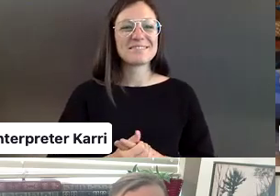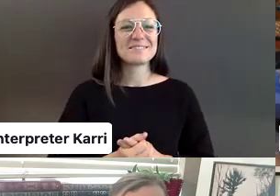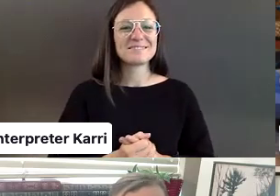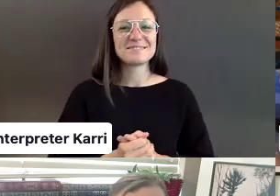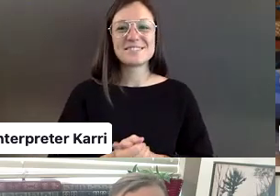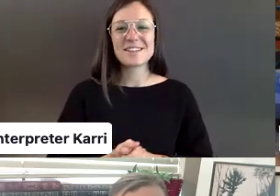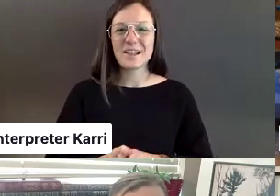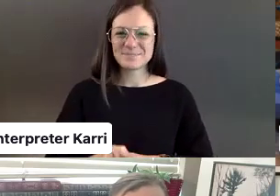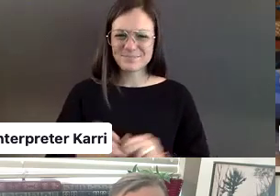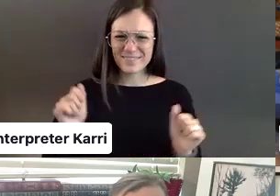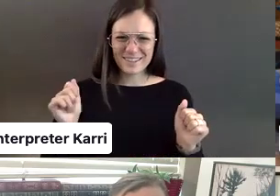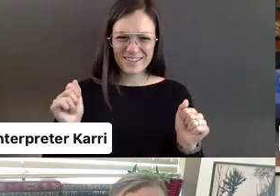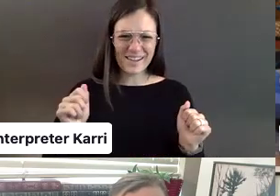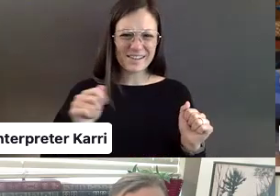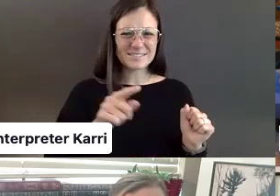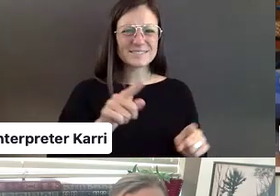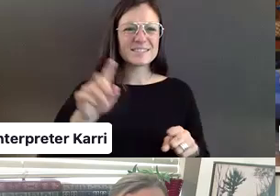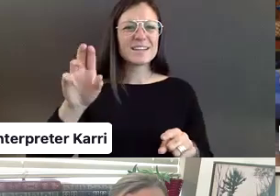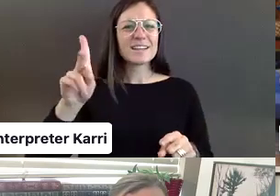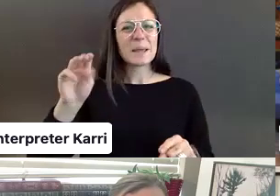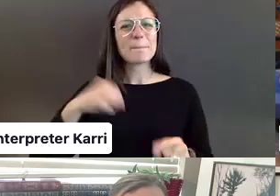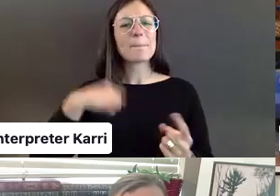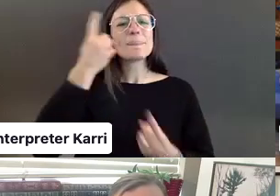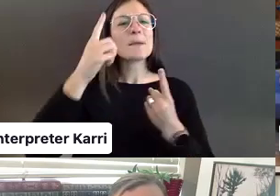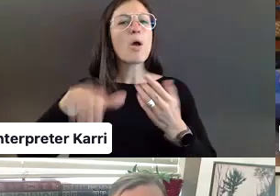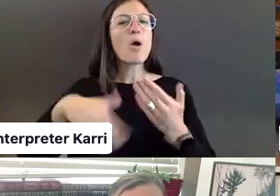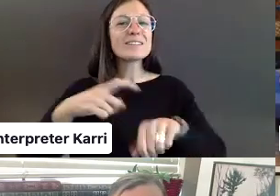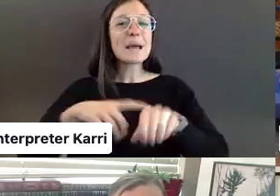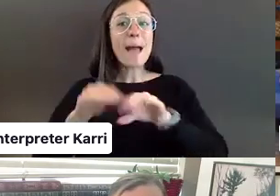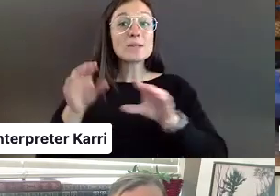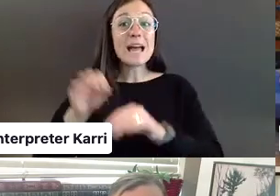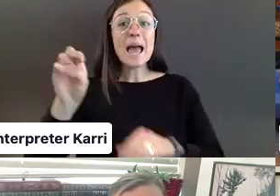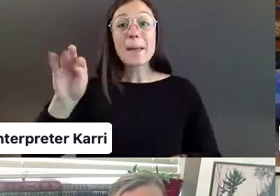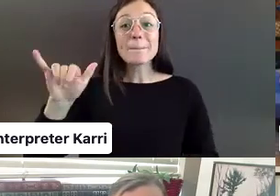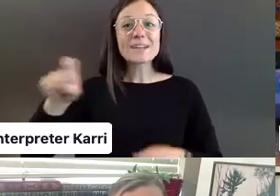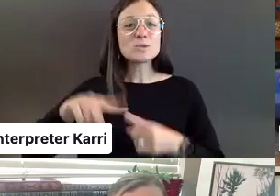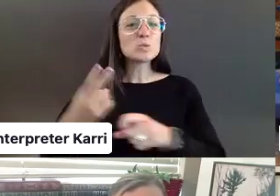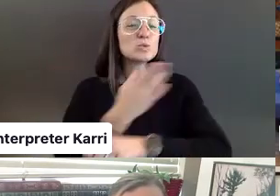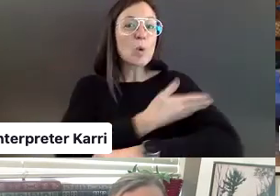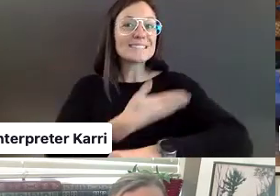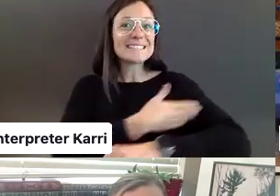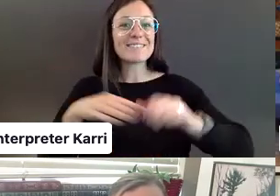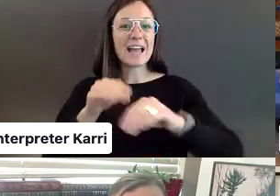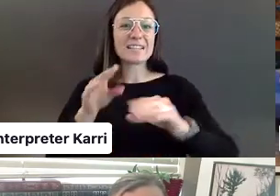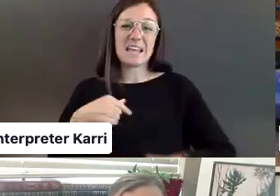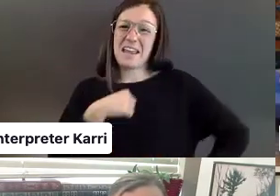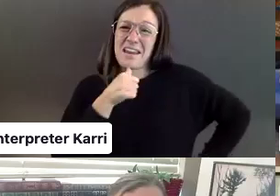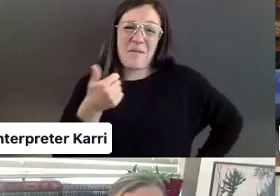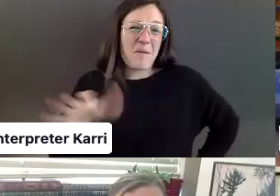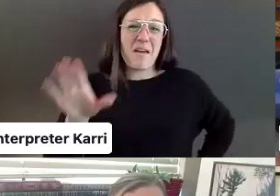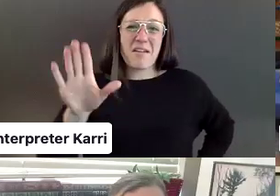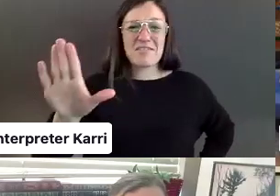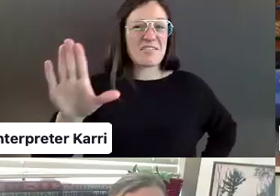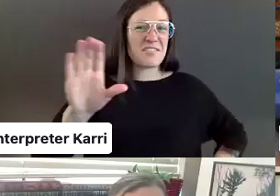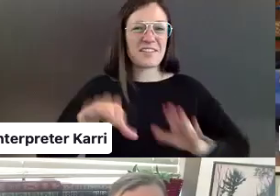I'm I, thinking of all the time outside Emily had to spend in short sleeves. So I'm like, not that. That